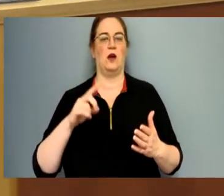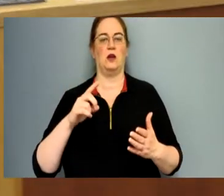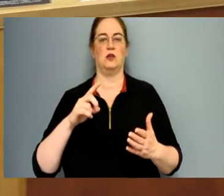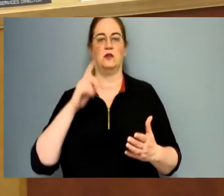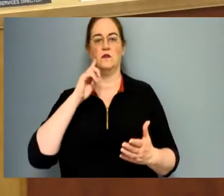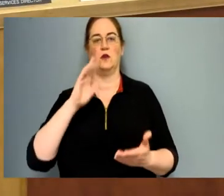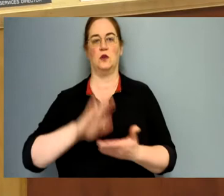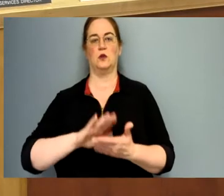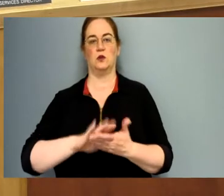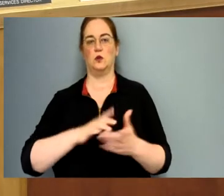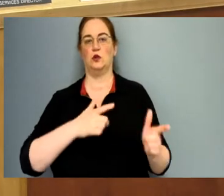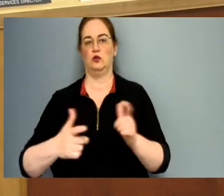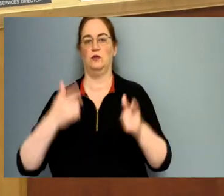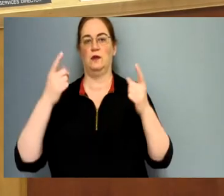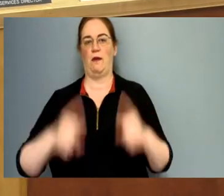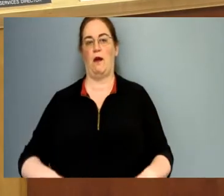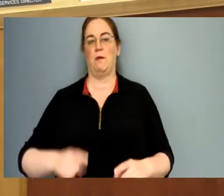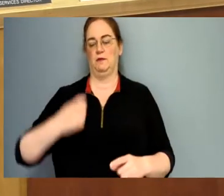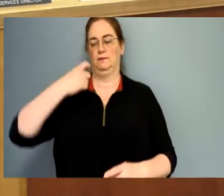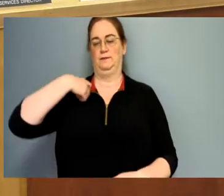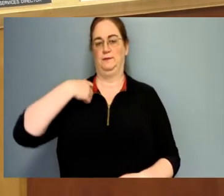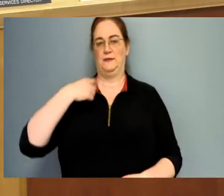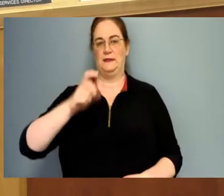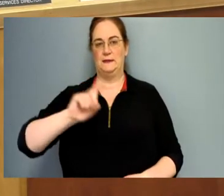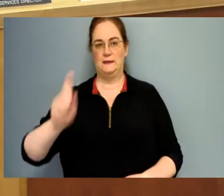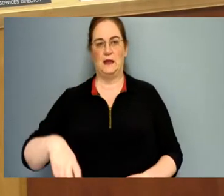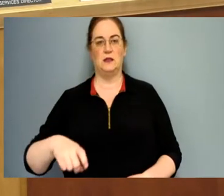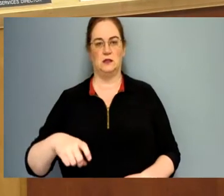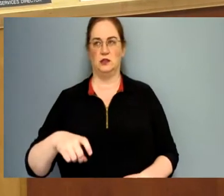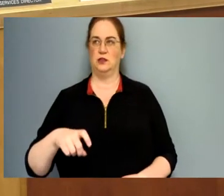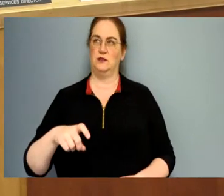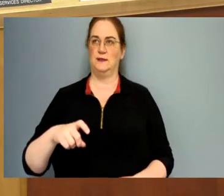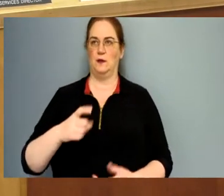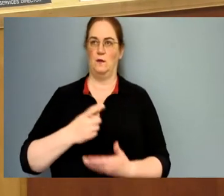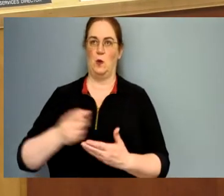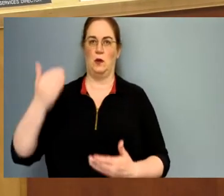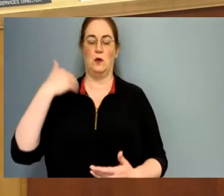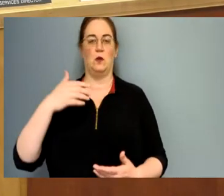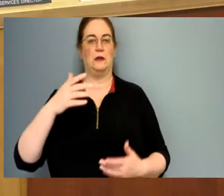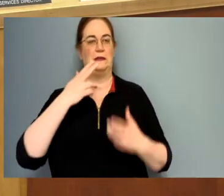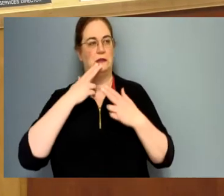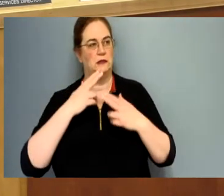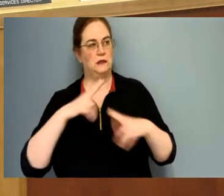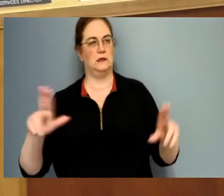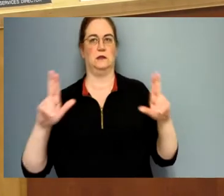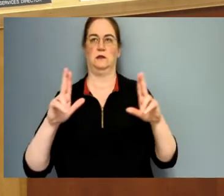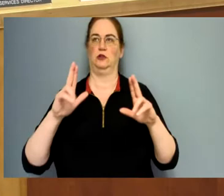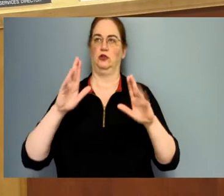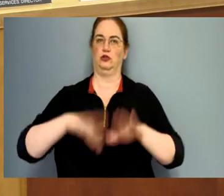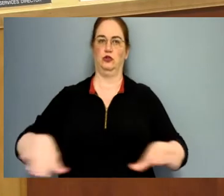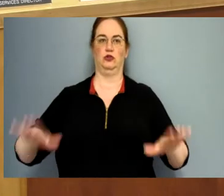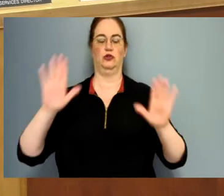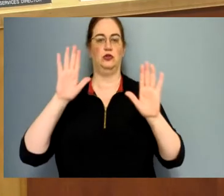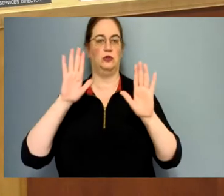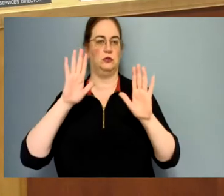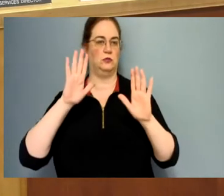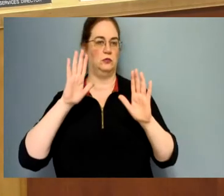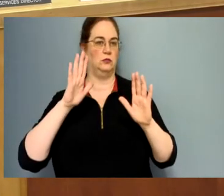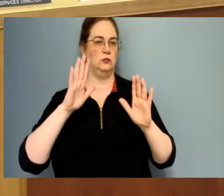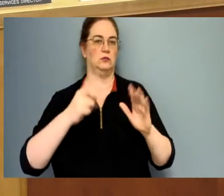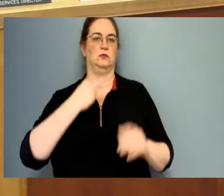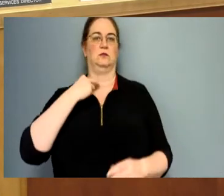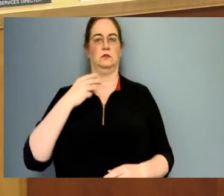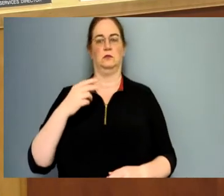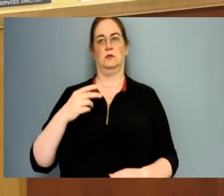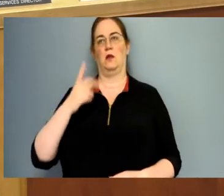incident came to light in Uvalde, Texas, just over a week ago. Innocent children were victims of one of the deadliest school shootings